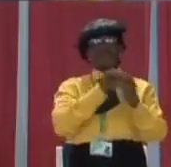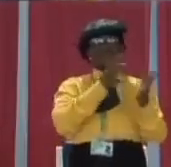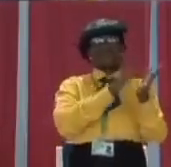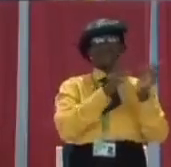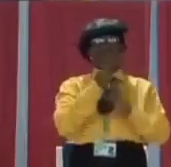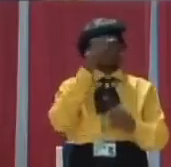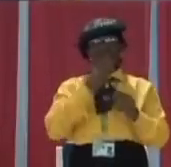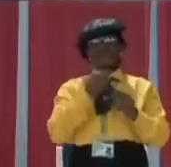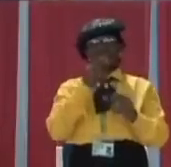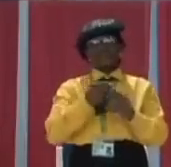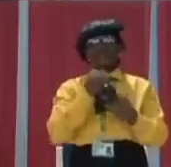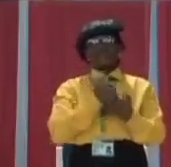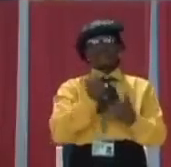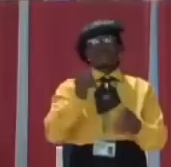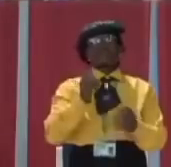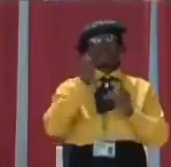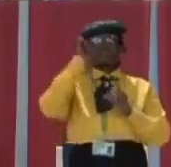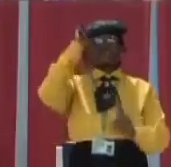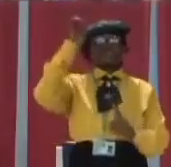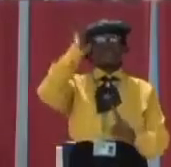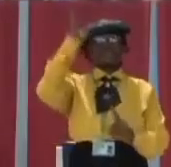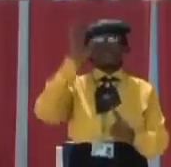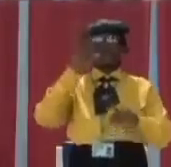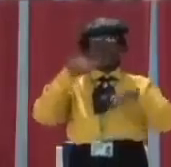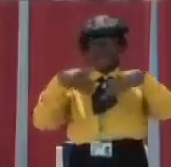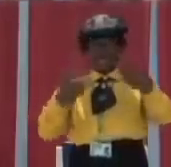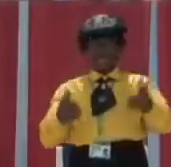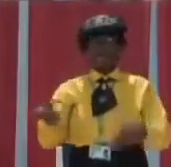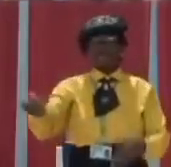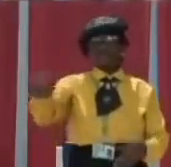It will give you a second chance.